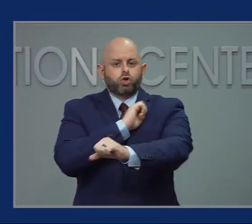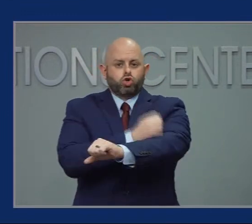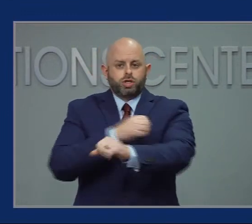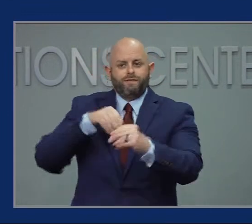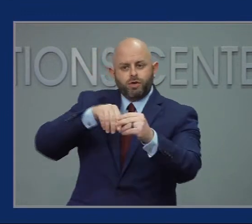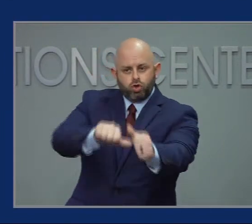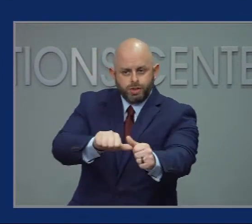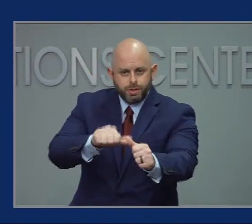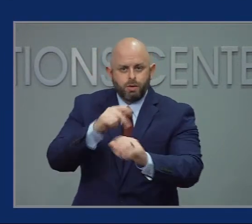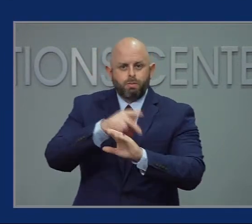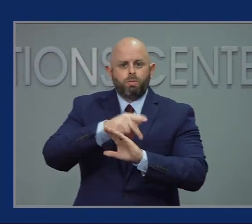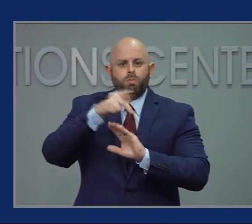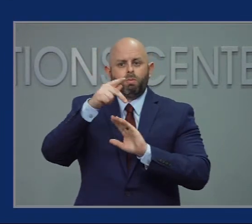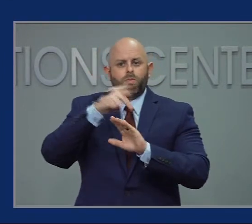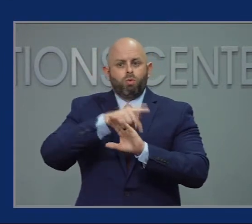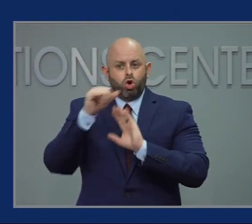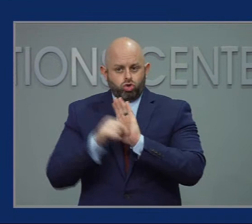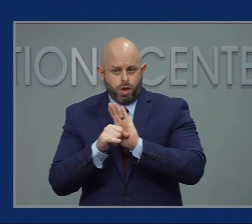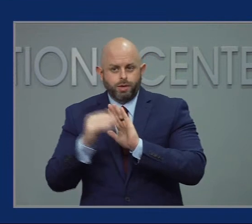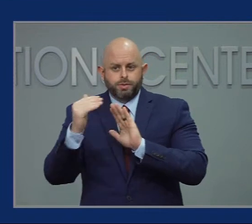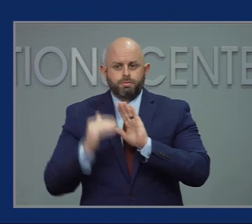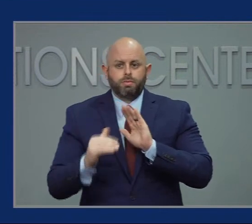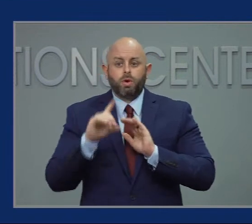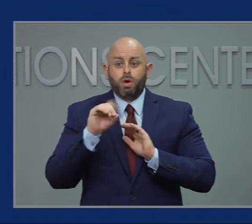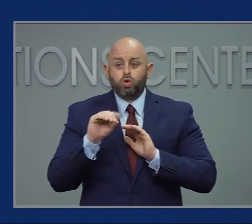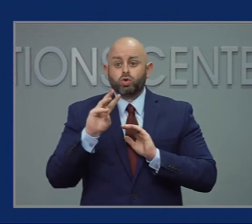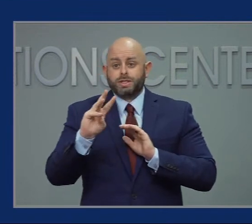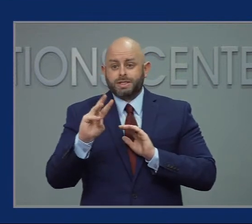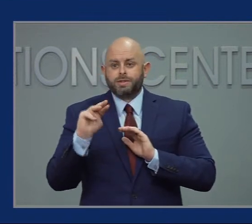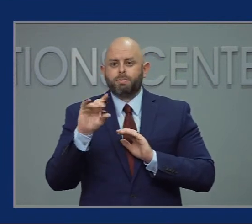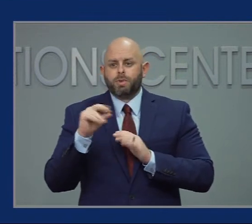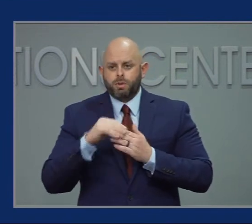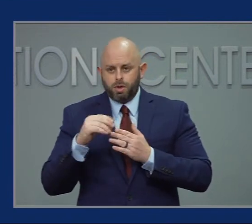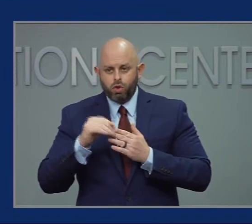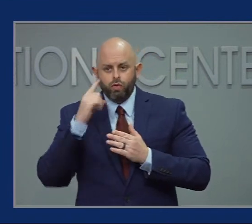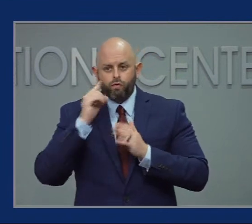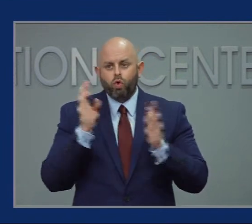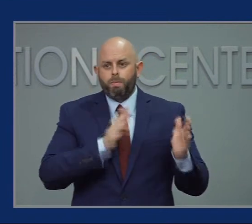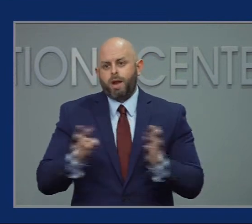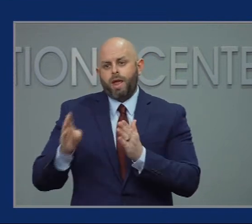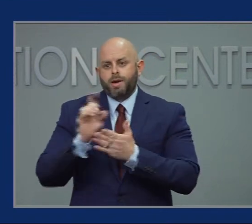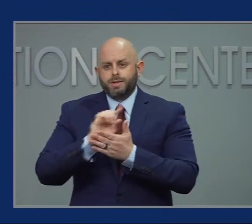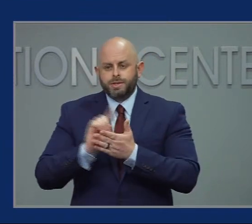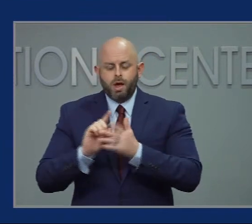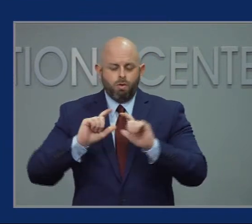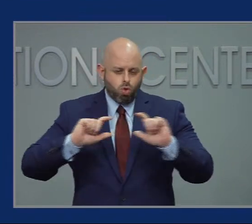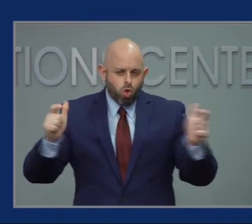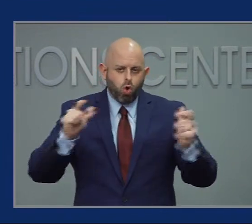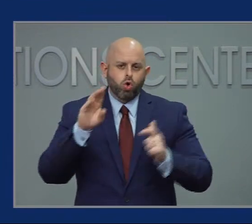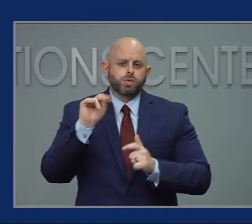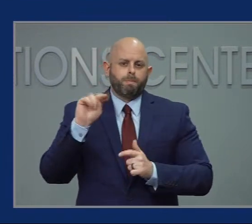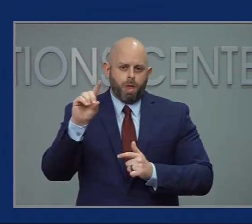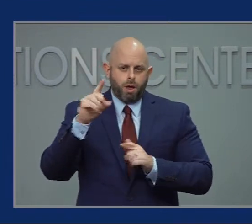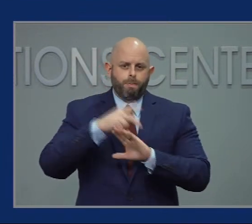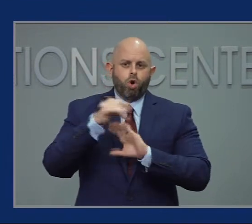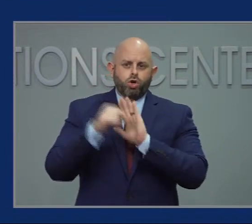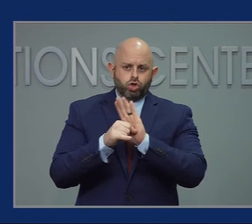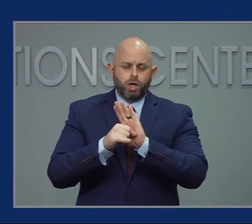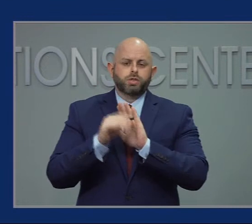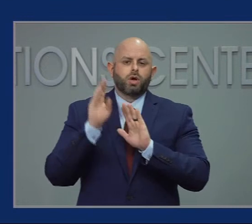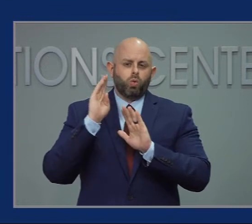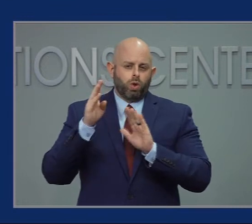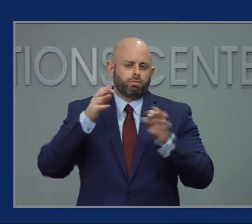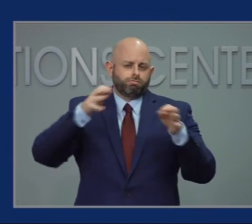efficiency projects, and $106 million to plan and design the large bond projects that will go